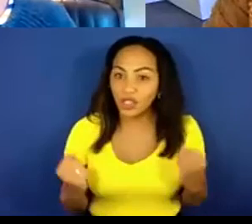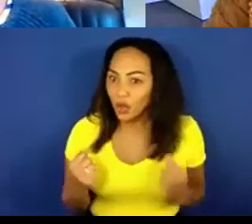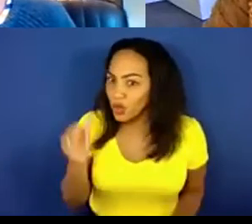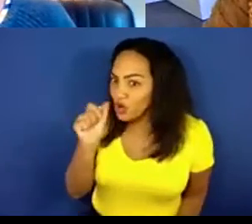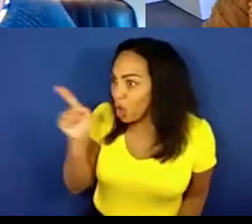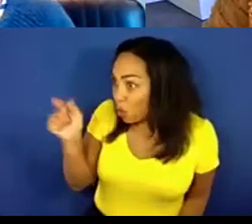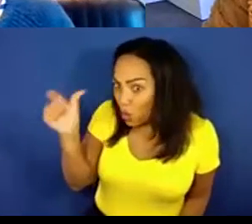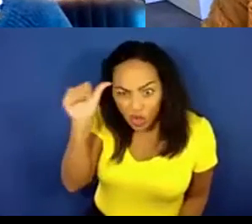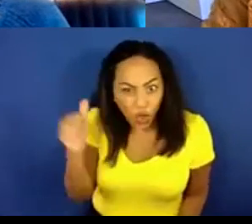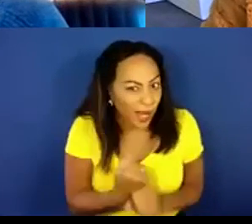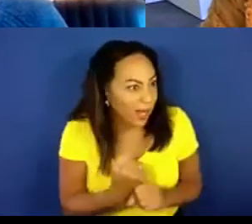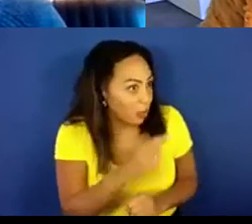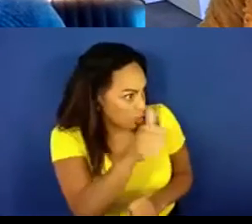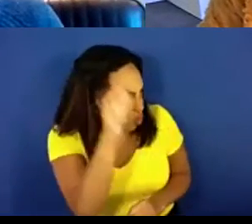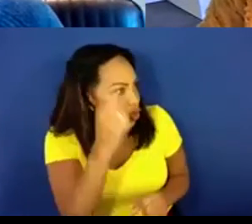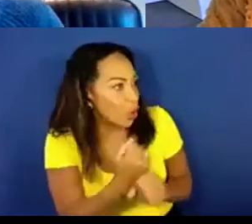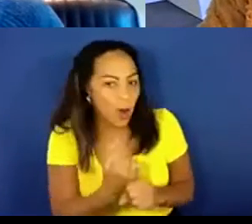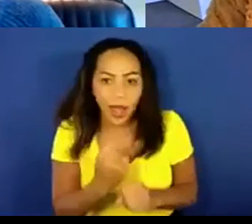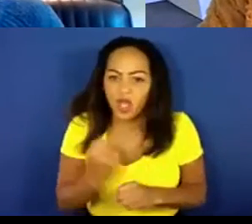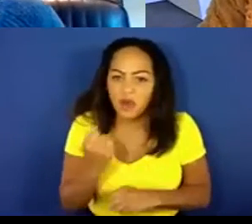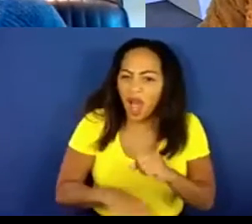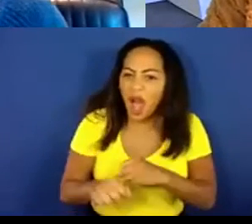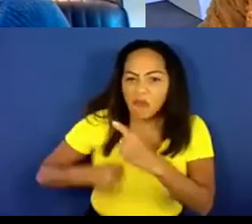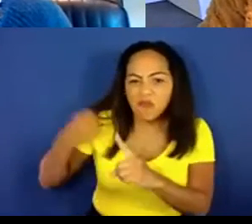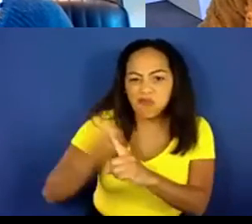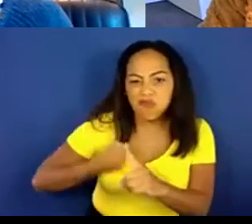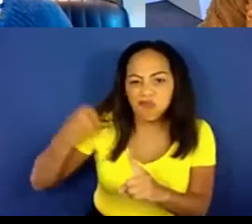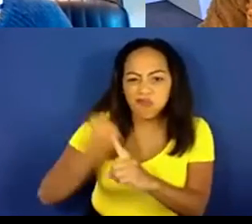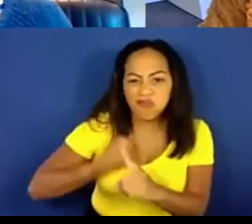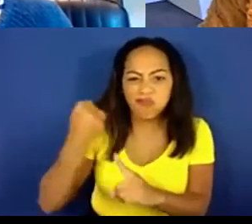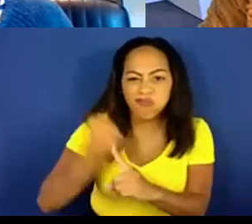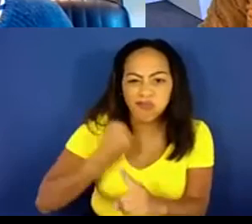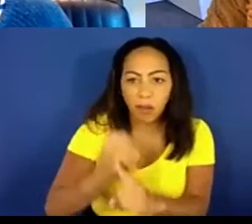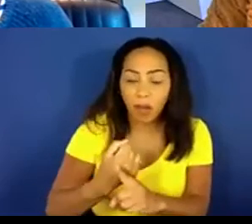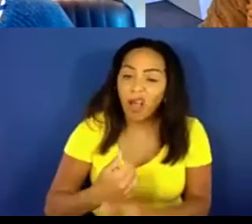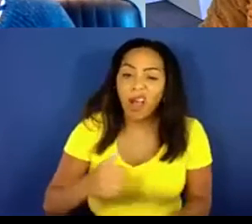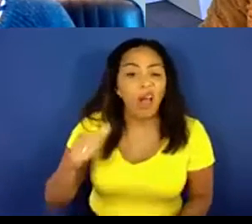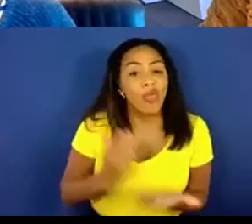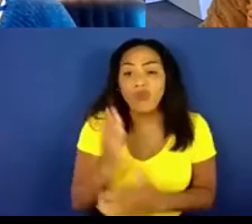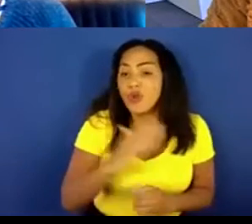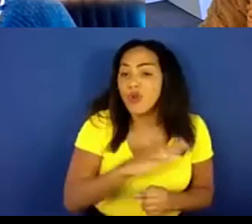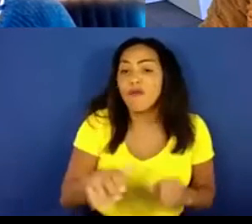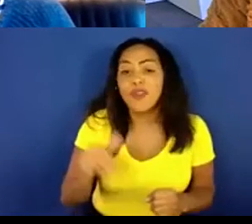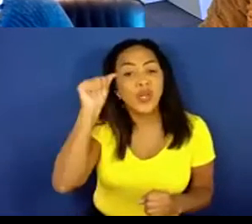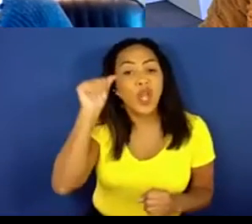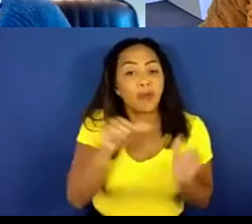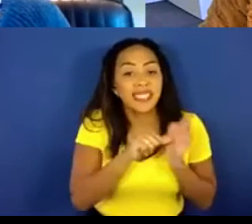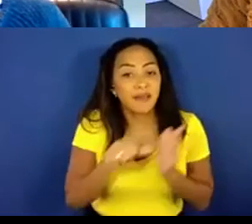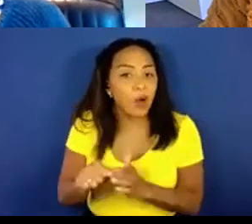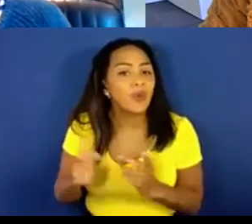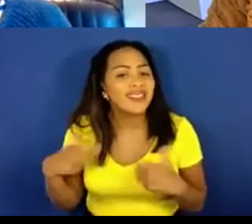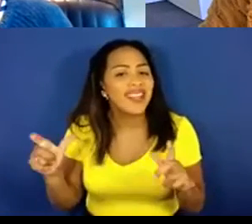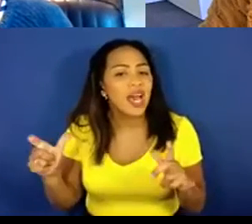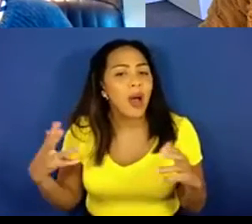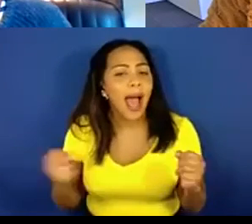of driving that forward. We did, even though COVID meant this was really difficult, but we managed to do a few events and festivals when COVID wasn't knocking